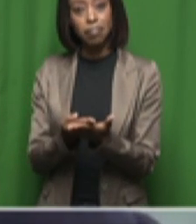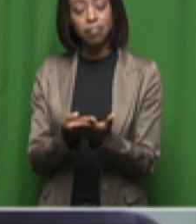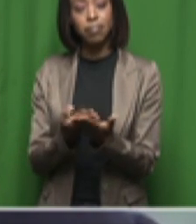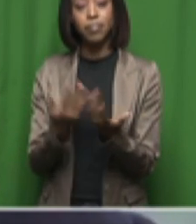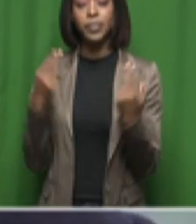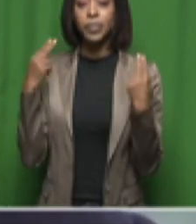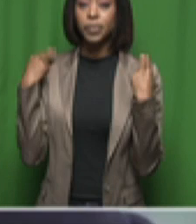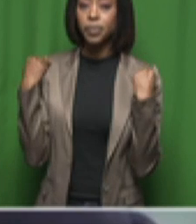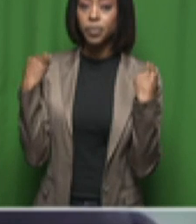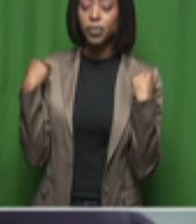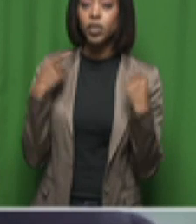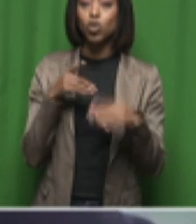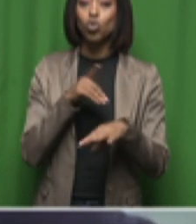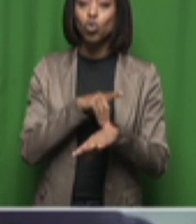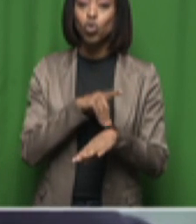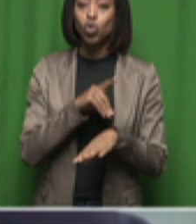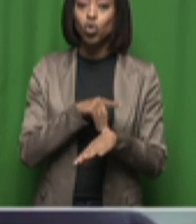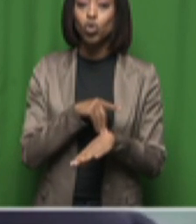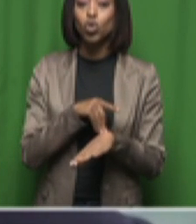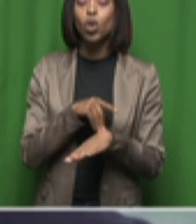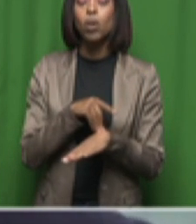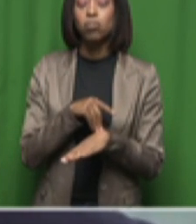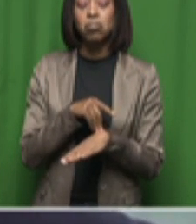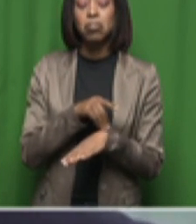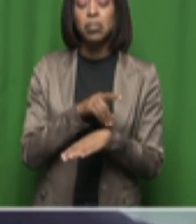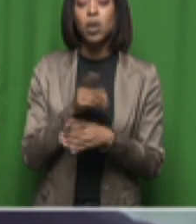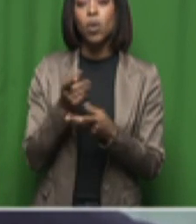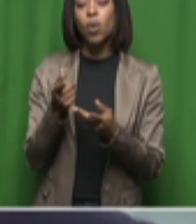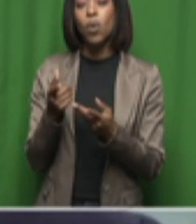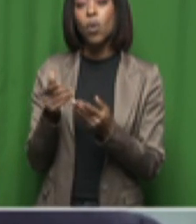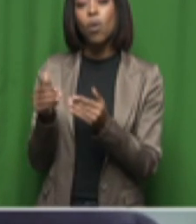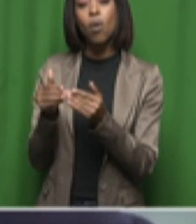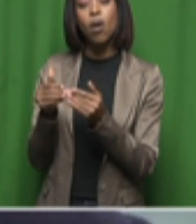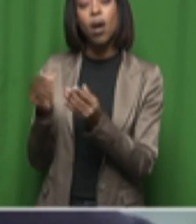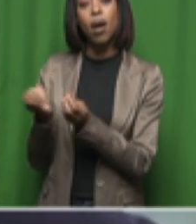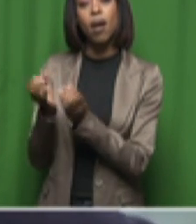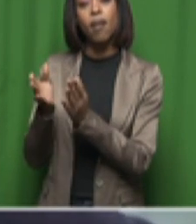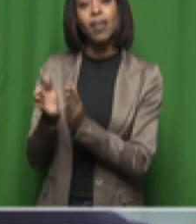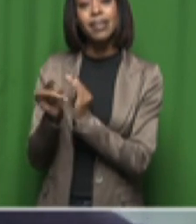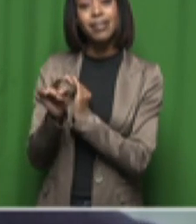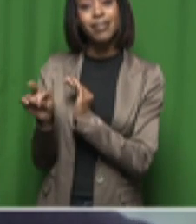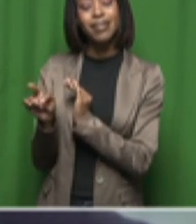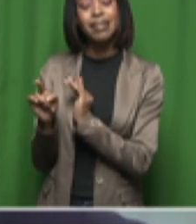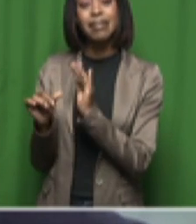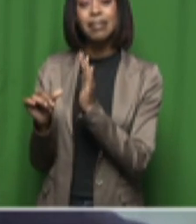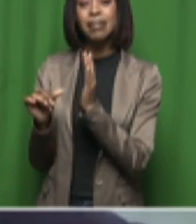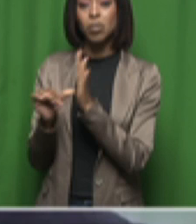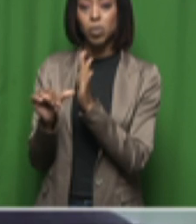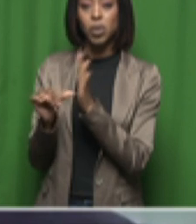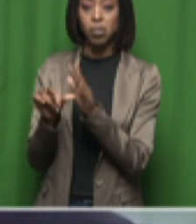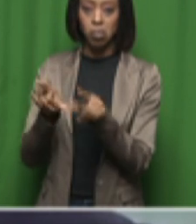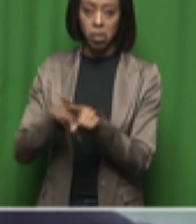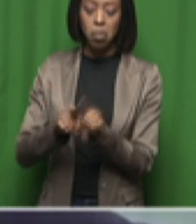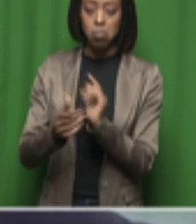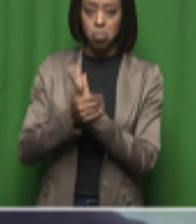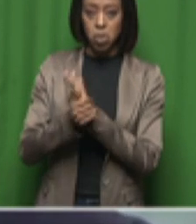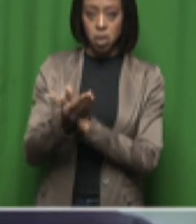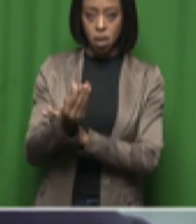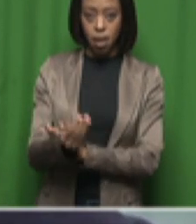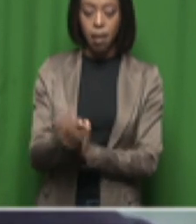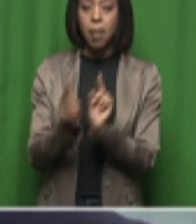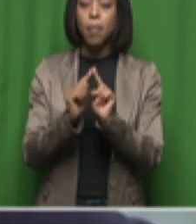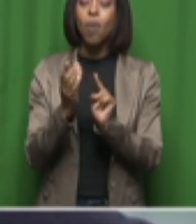caregivers and nurses are very much equipped and able to provision. And, there is a larger pool